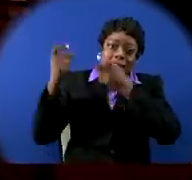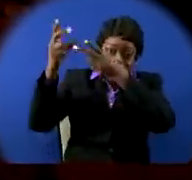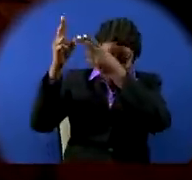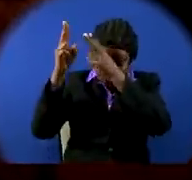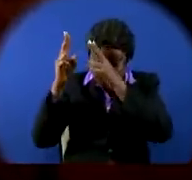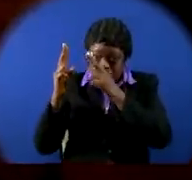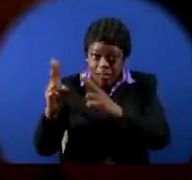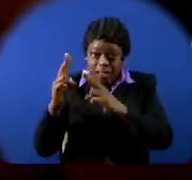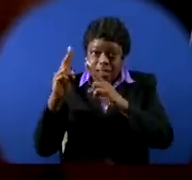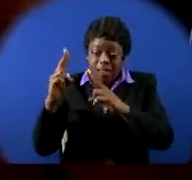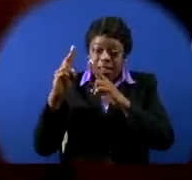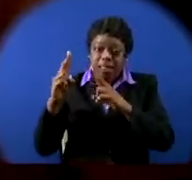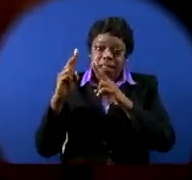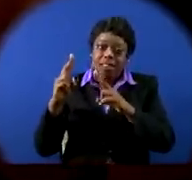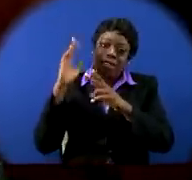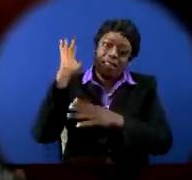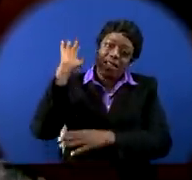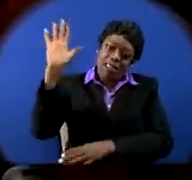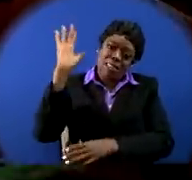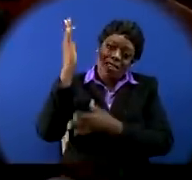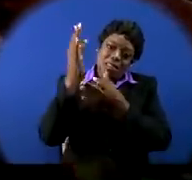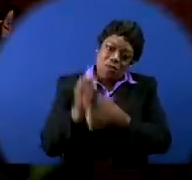honor. He's worthy.